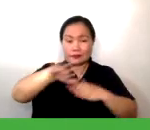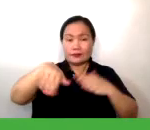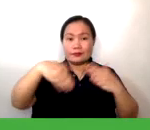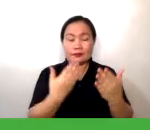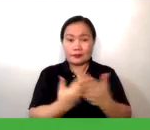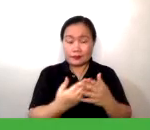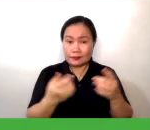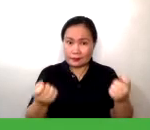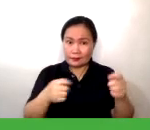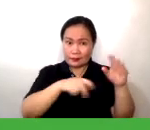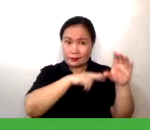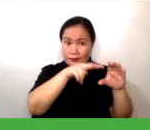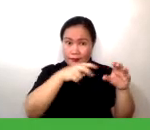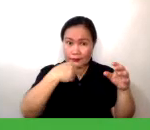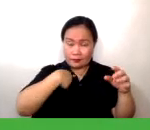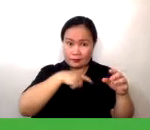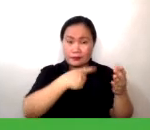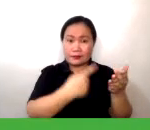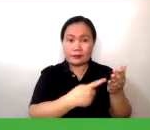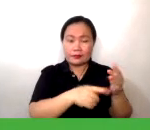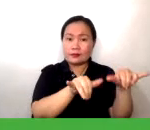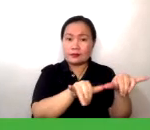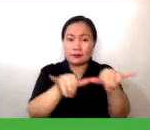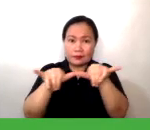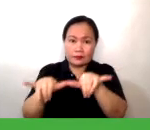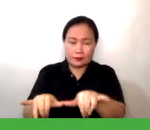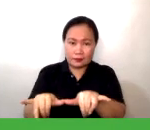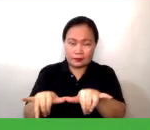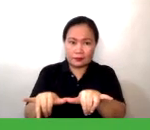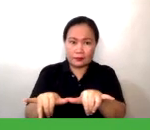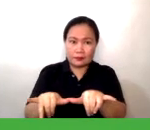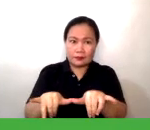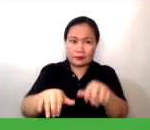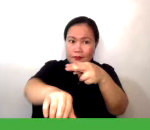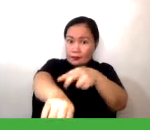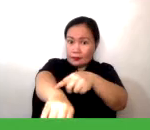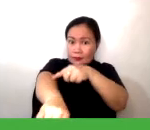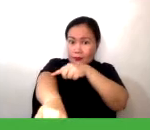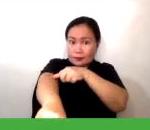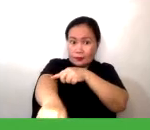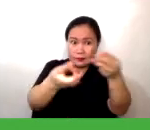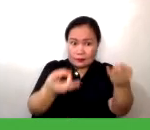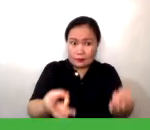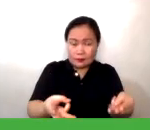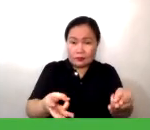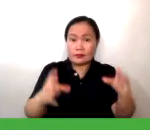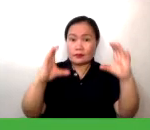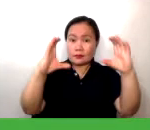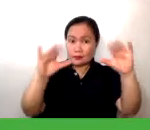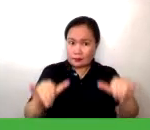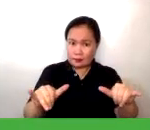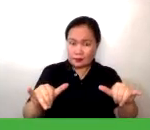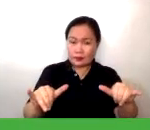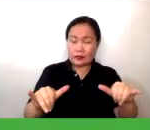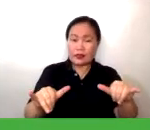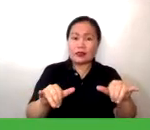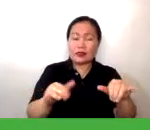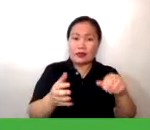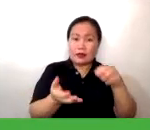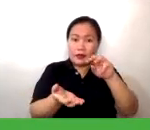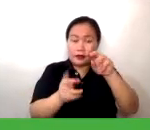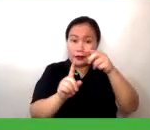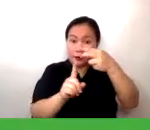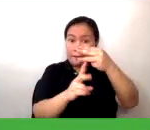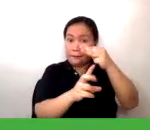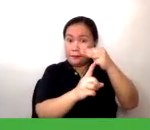Hi mga kawawmat! In this video, we will discuss the measures of length, weight, and capacity in the metric system. So what will be